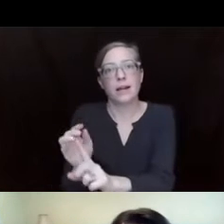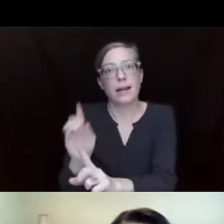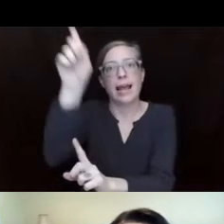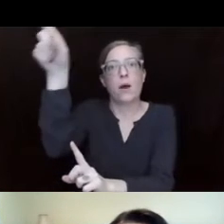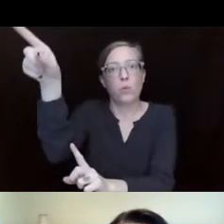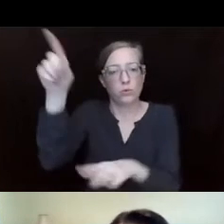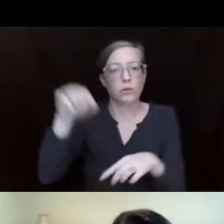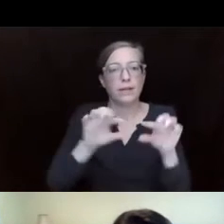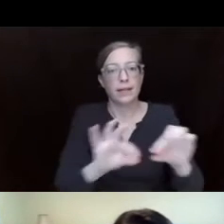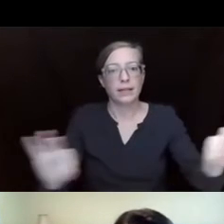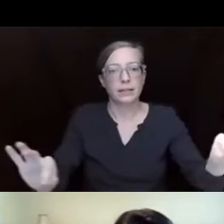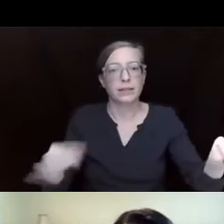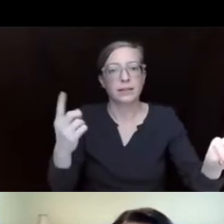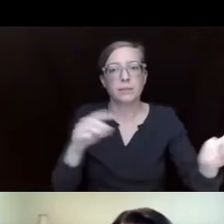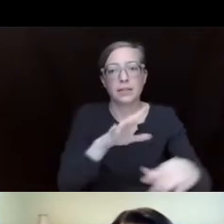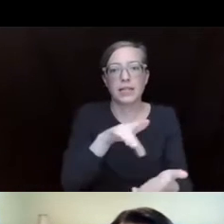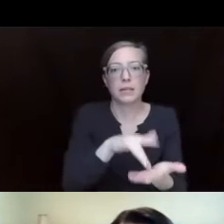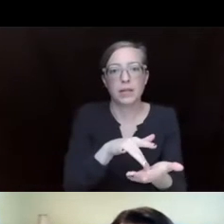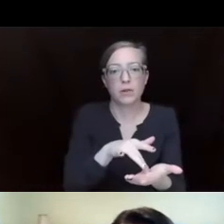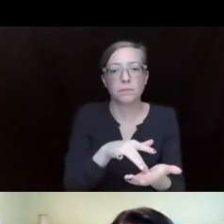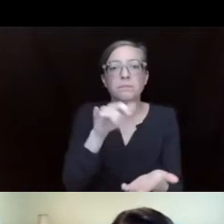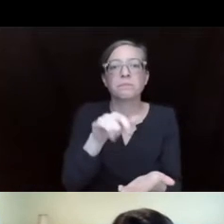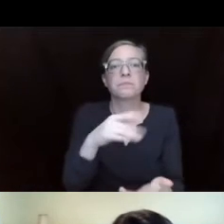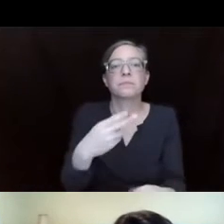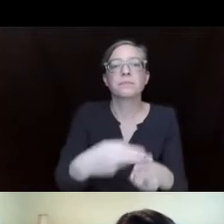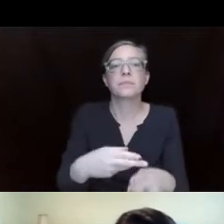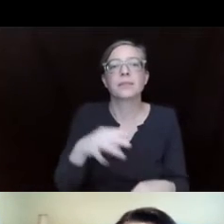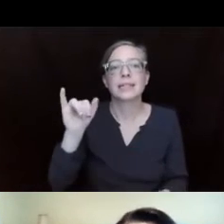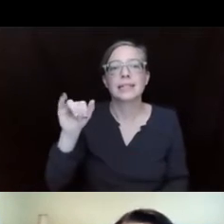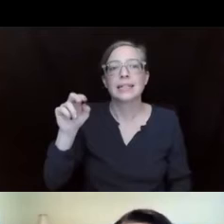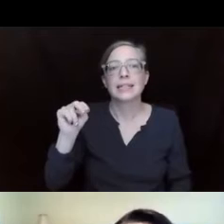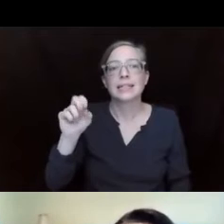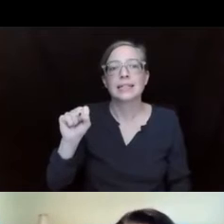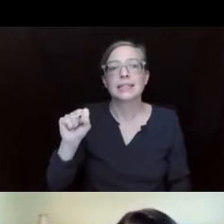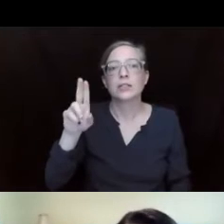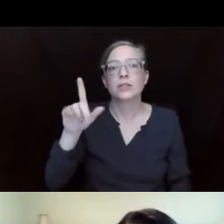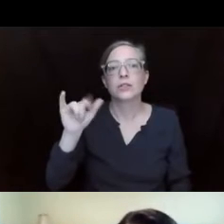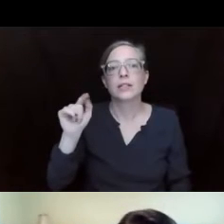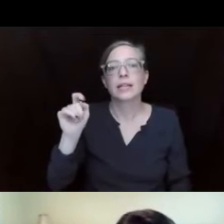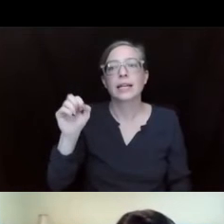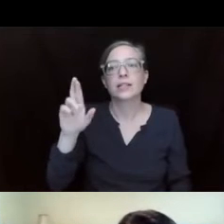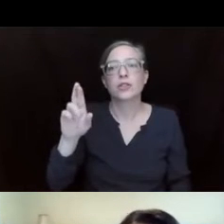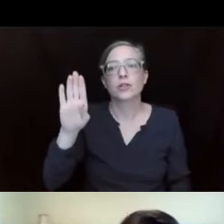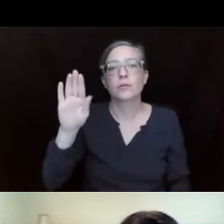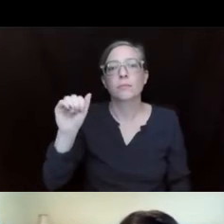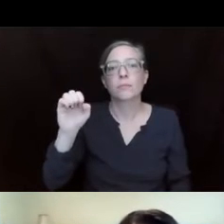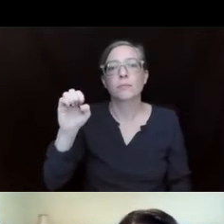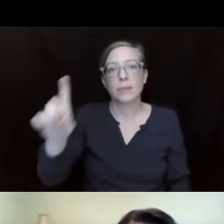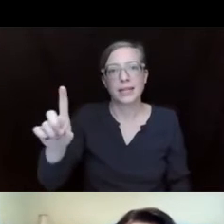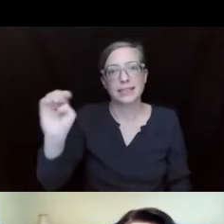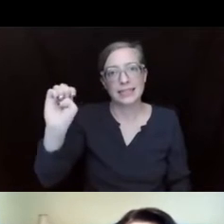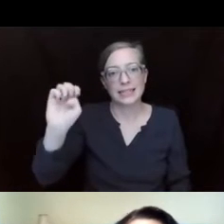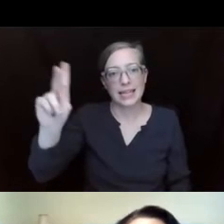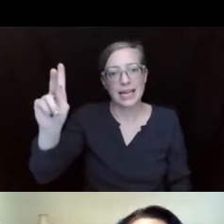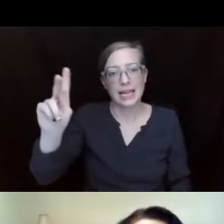those insulating posts. And they're pretty much like columns made of the same material of the channel. The channel can be